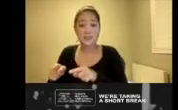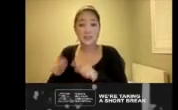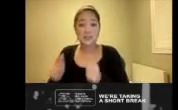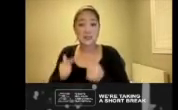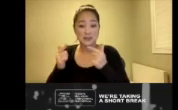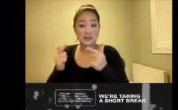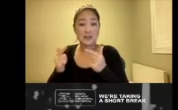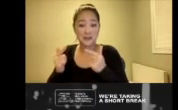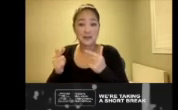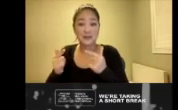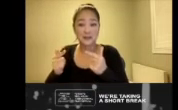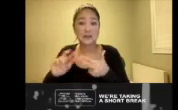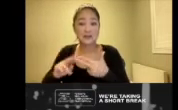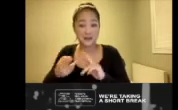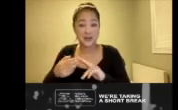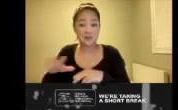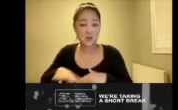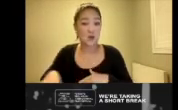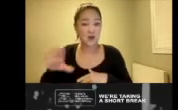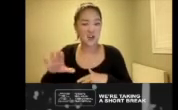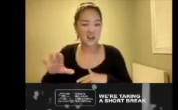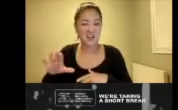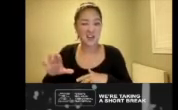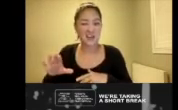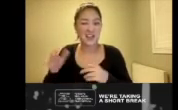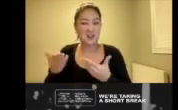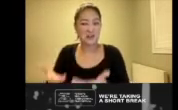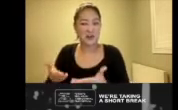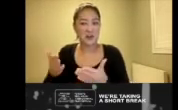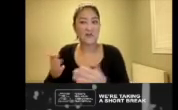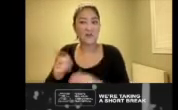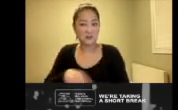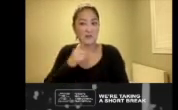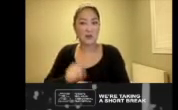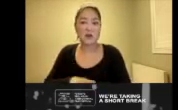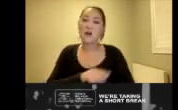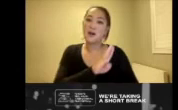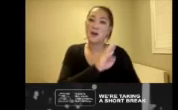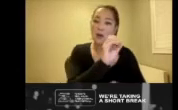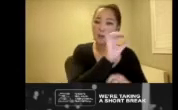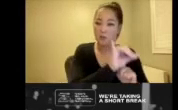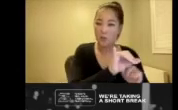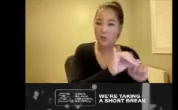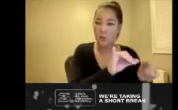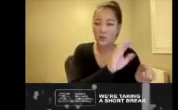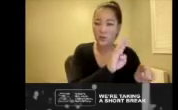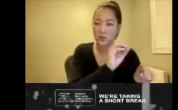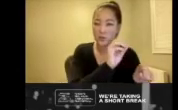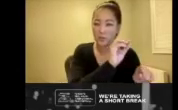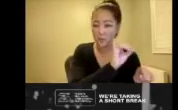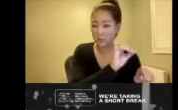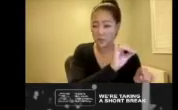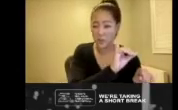in the neighborhood. They've been there for a long time. Bo is an immigrant. And so what they're experiencing